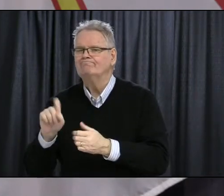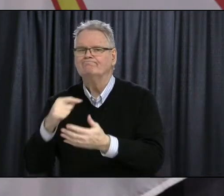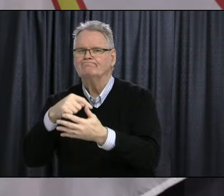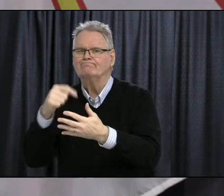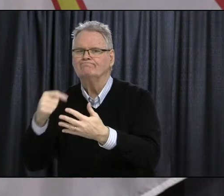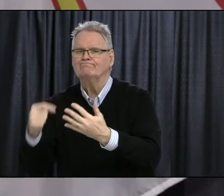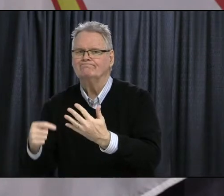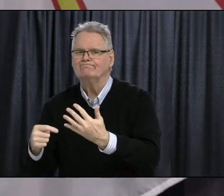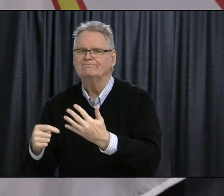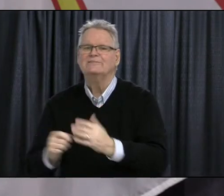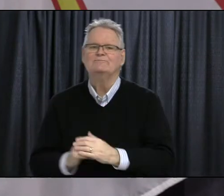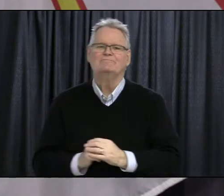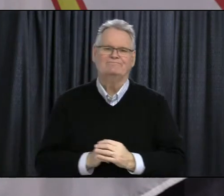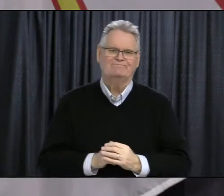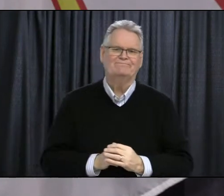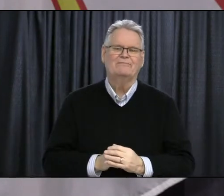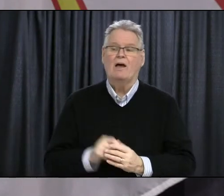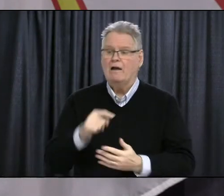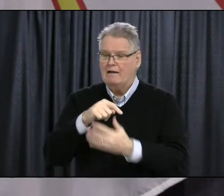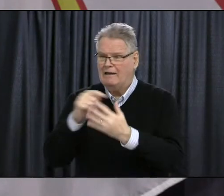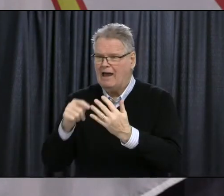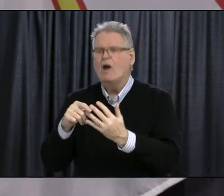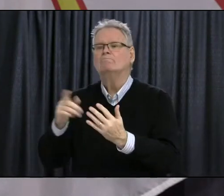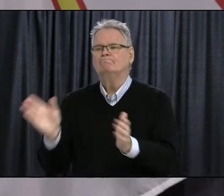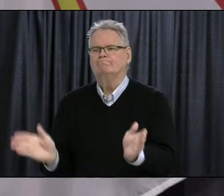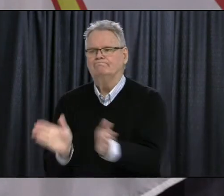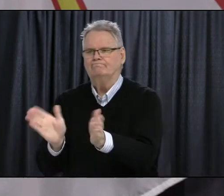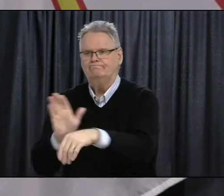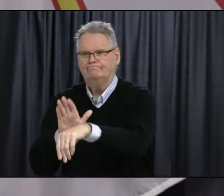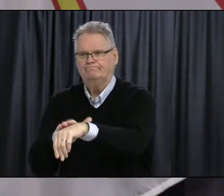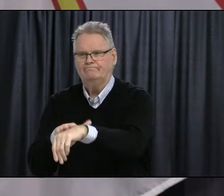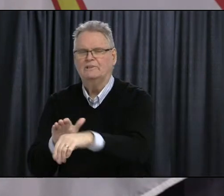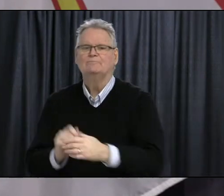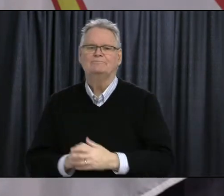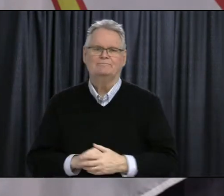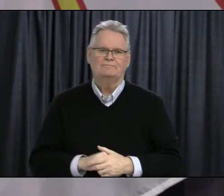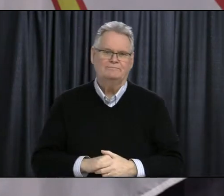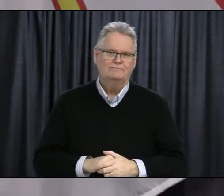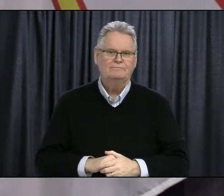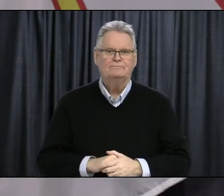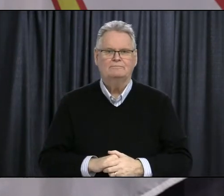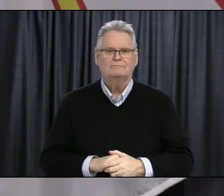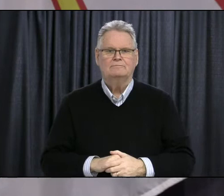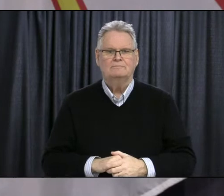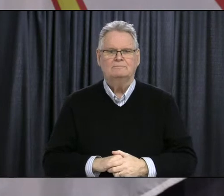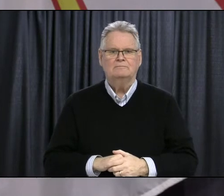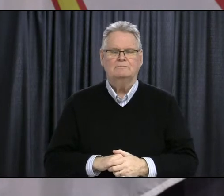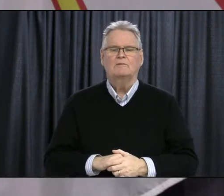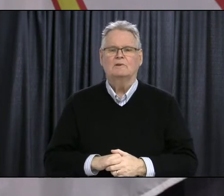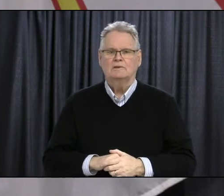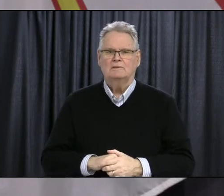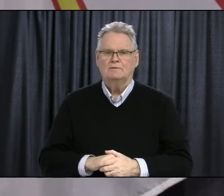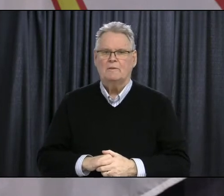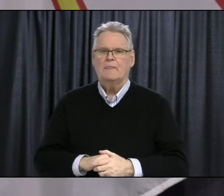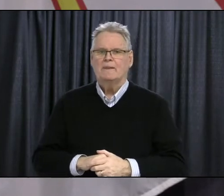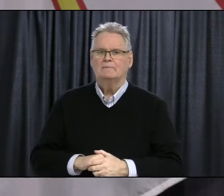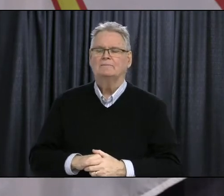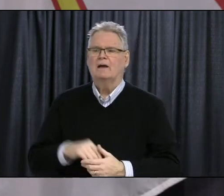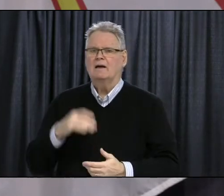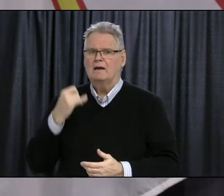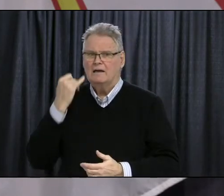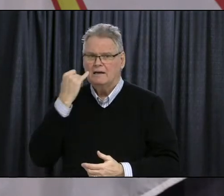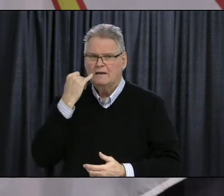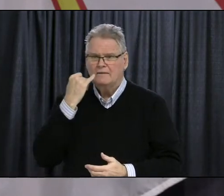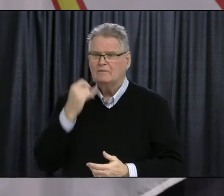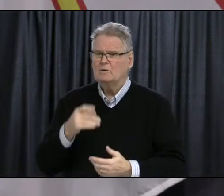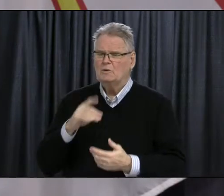If you feel that the risk is significant enough that you need to announce it, then you do. But it's individual, I guess, for